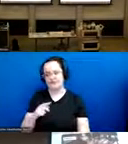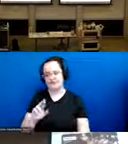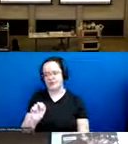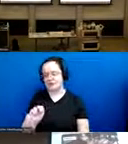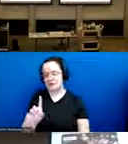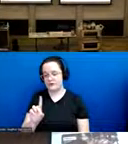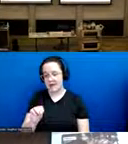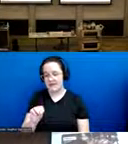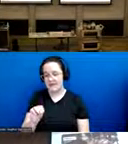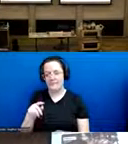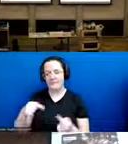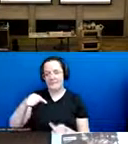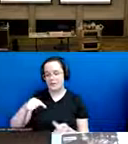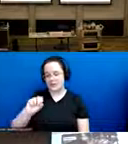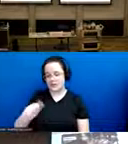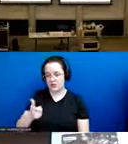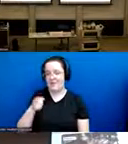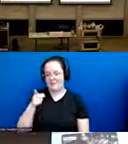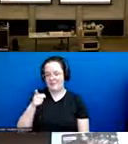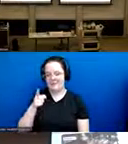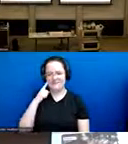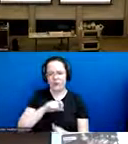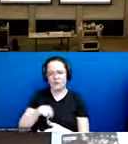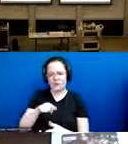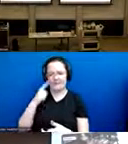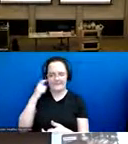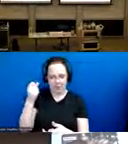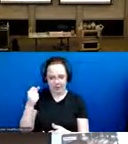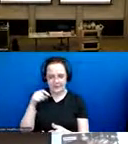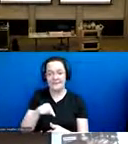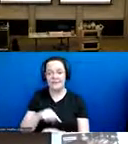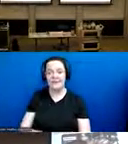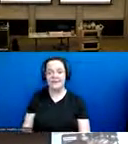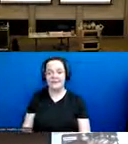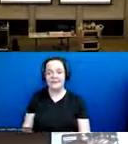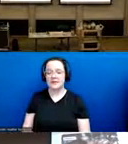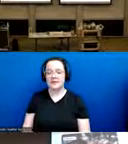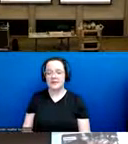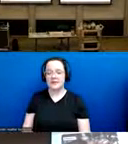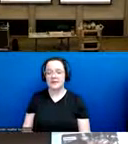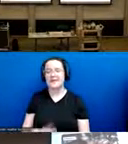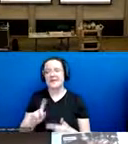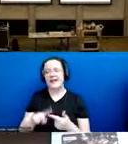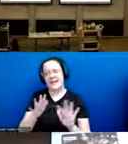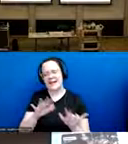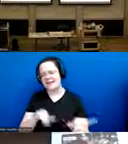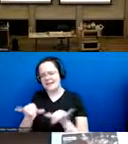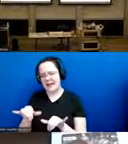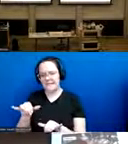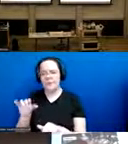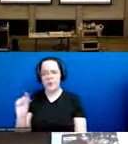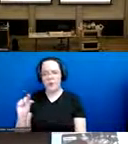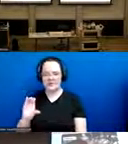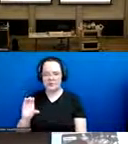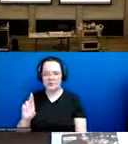input of a memory here. And then you basically do a little bit like what they do in quantum cryptography. The memory